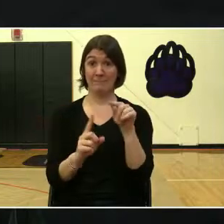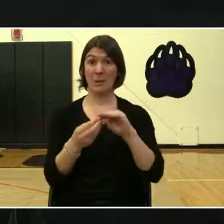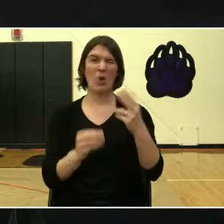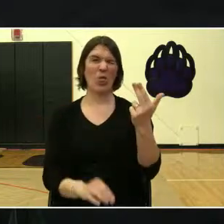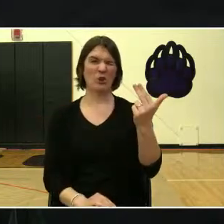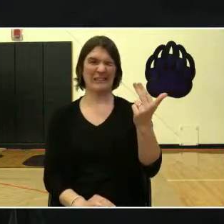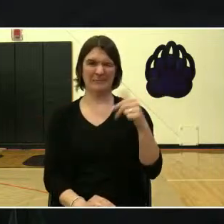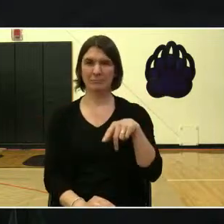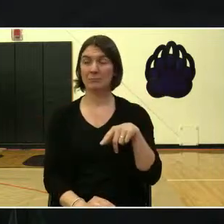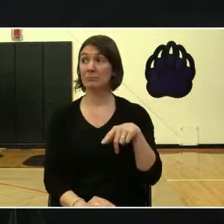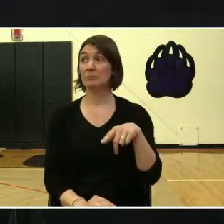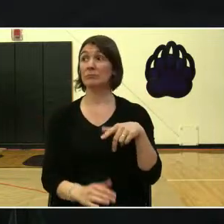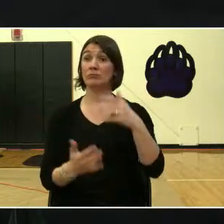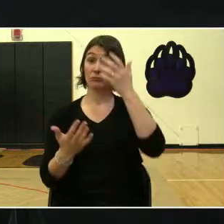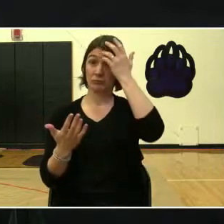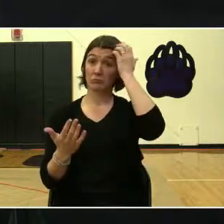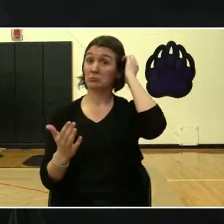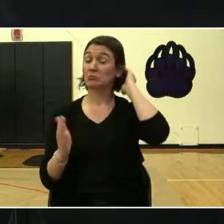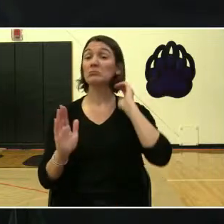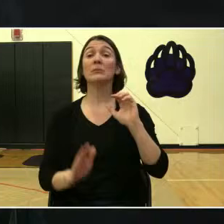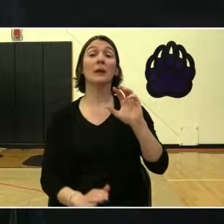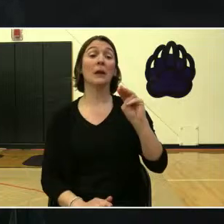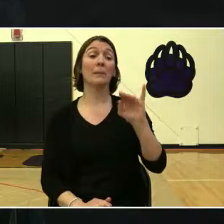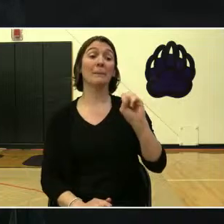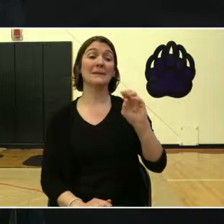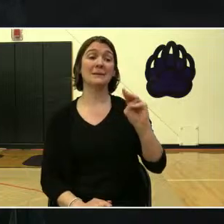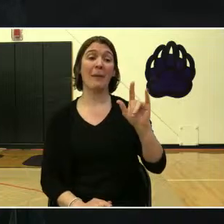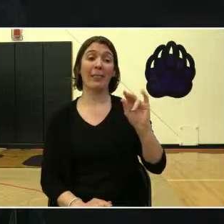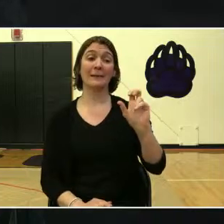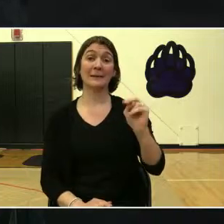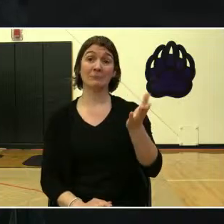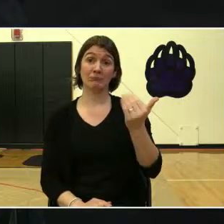13 $22 million budget Miss